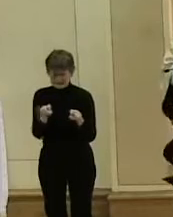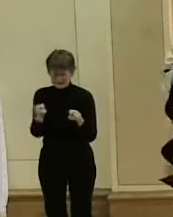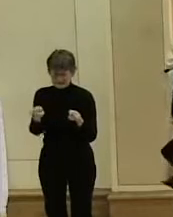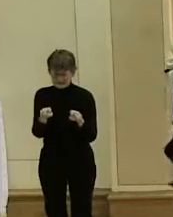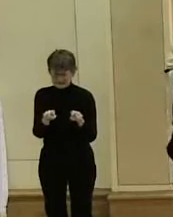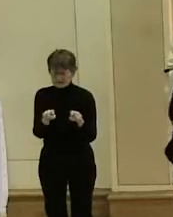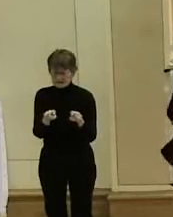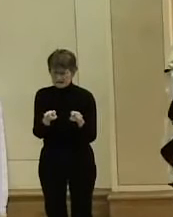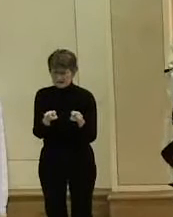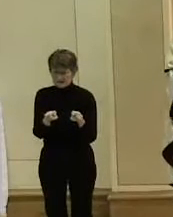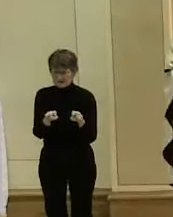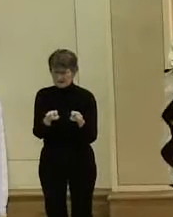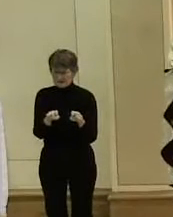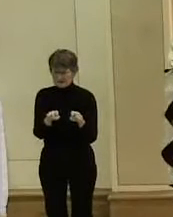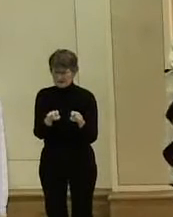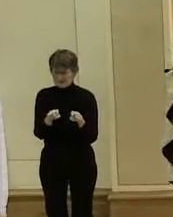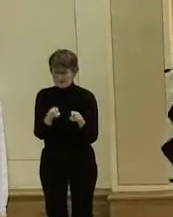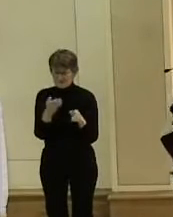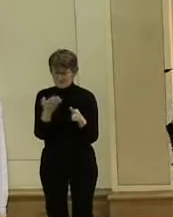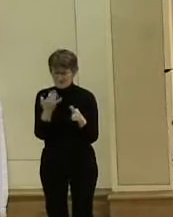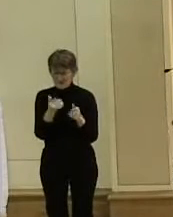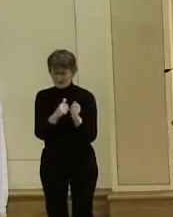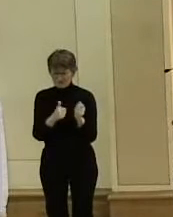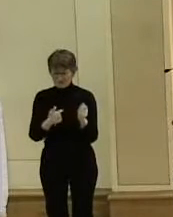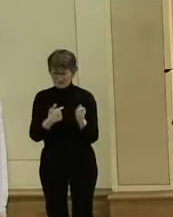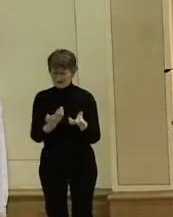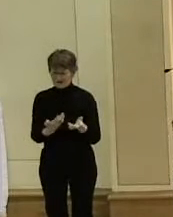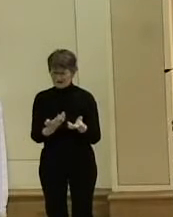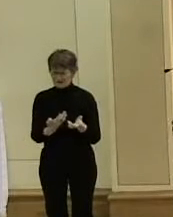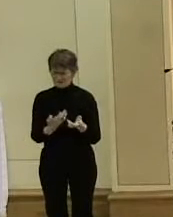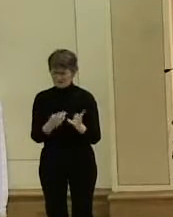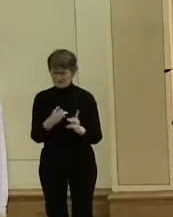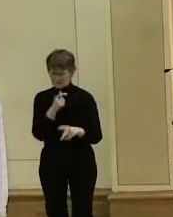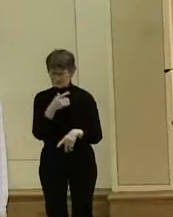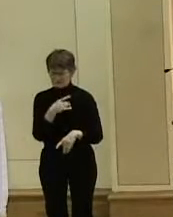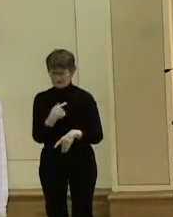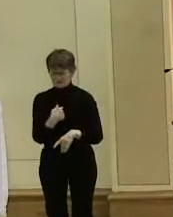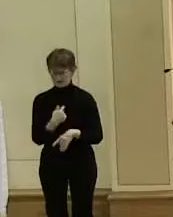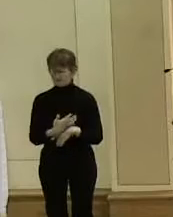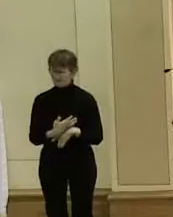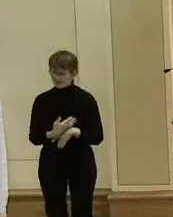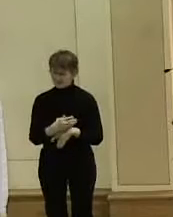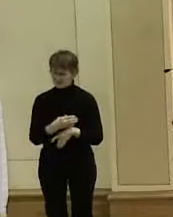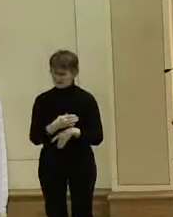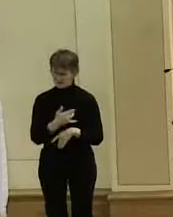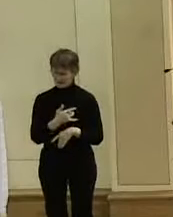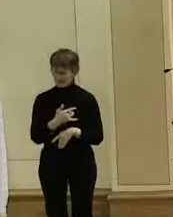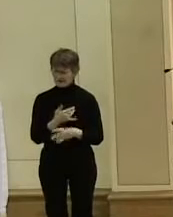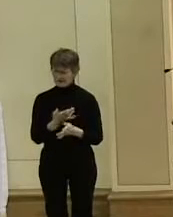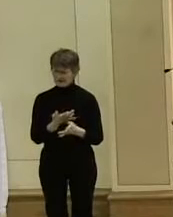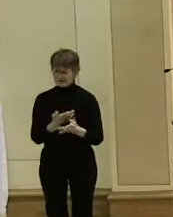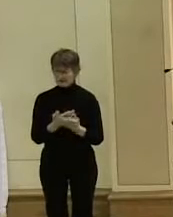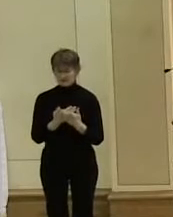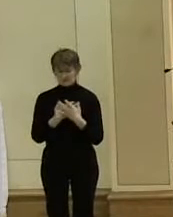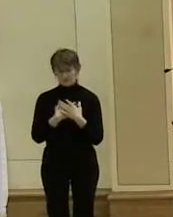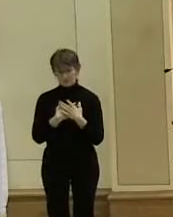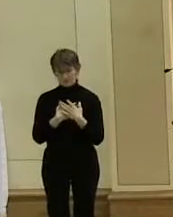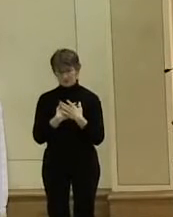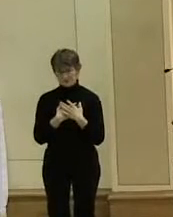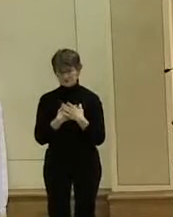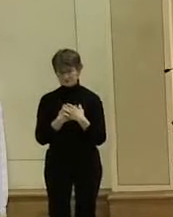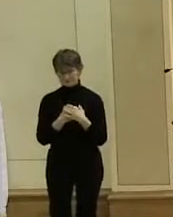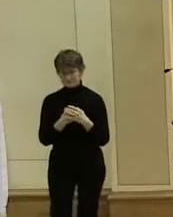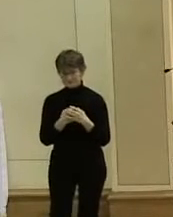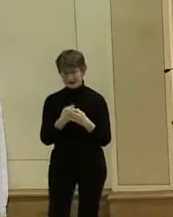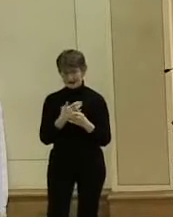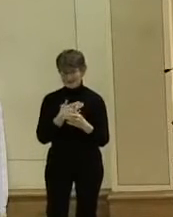someone that they like to spend time with or even sit by? My point being is that I'm glad I don't have to sit in the